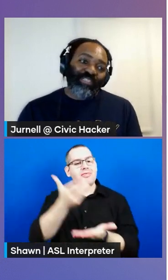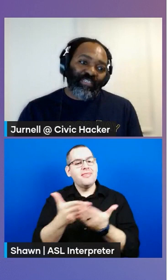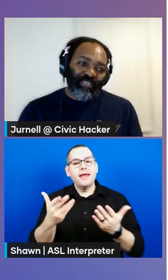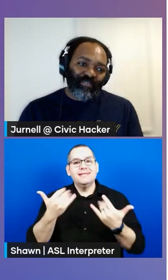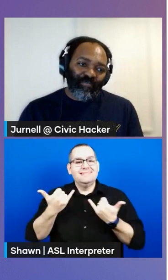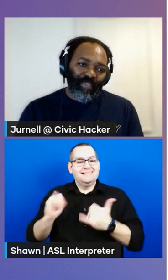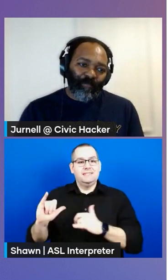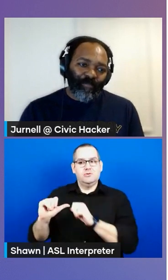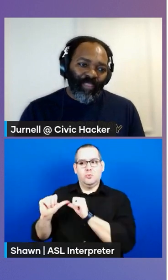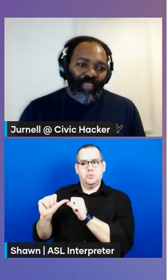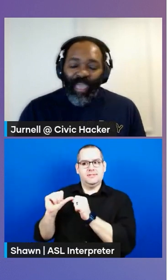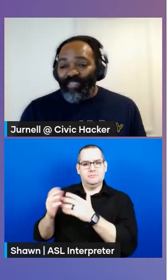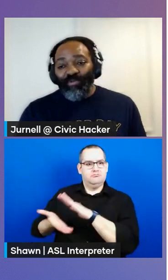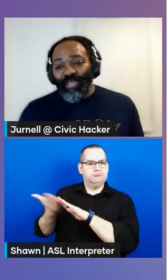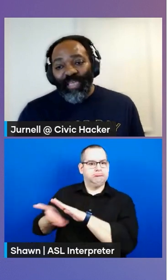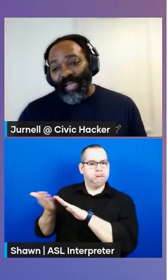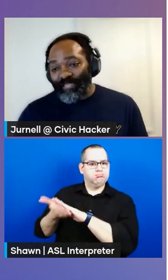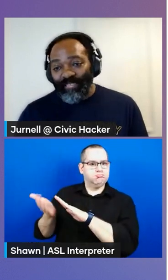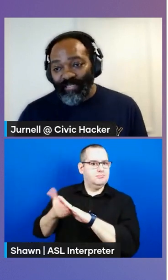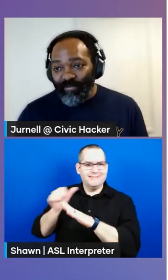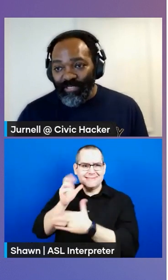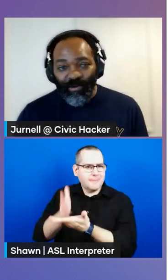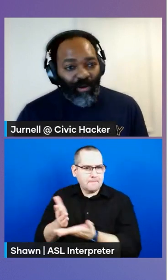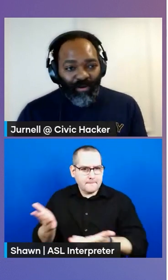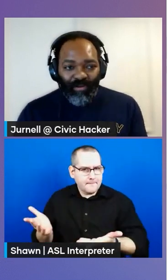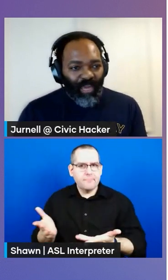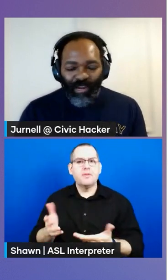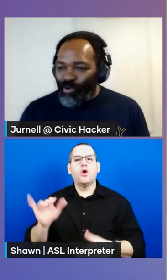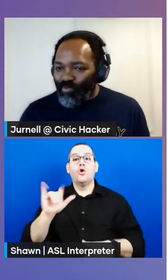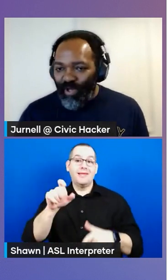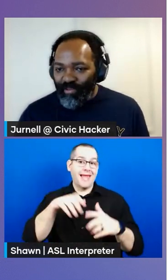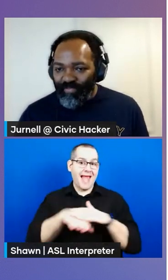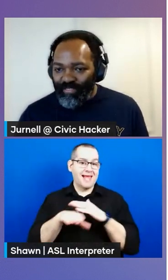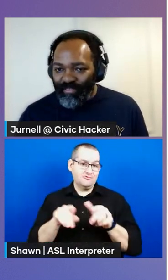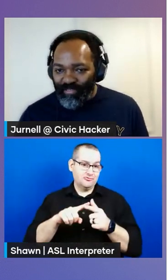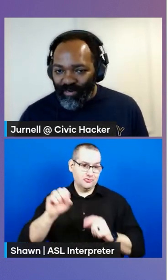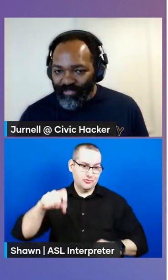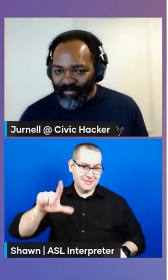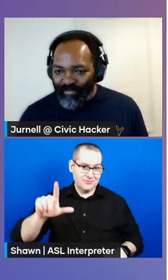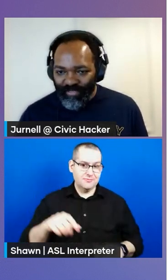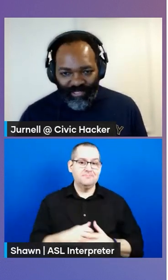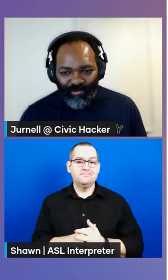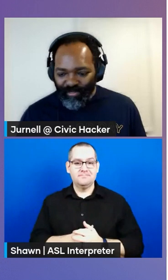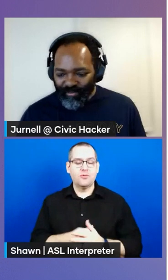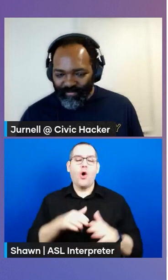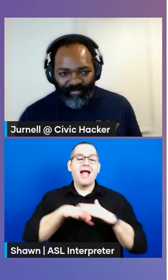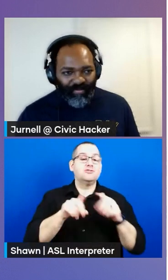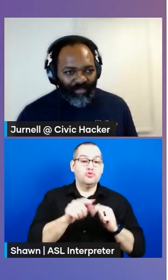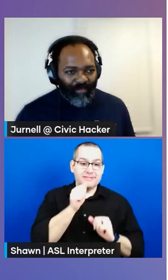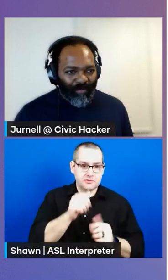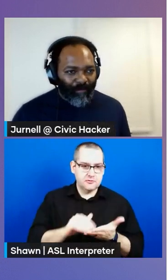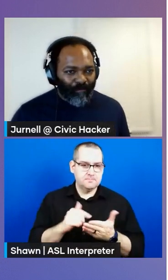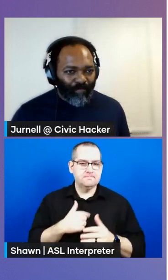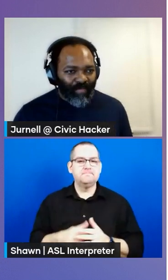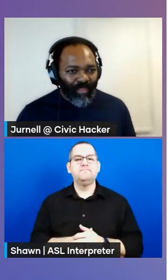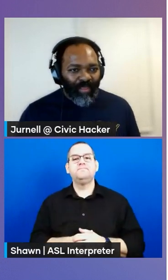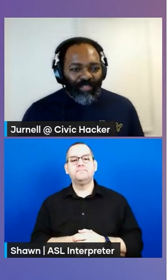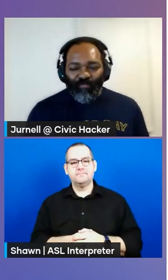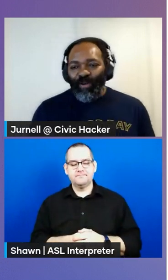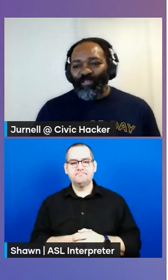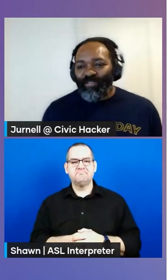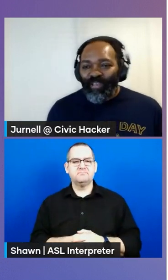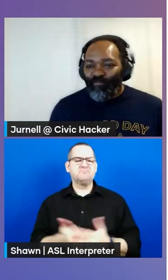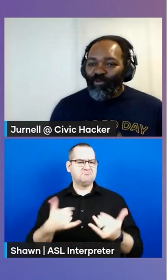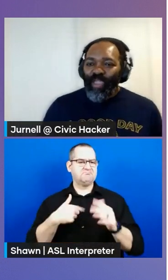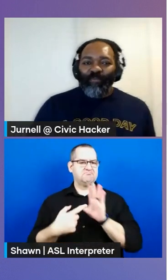need to persist. Okay, and then you need access to secrets. So I'm gonna kind of go through all of these concerns. Let's do it. Okay.